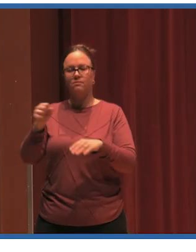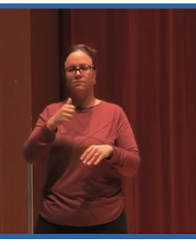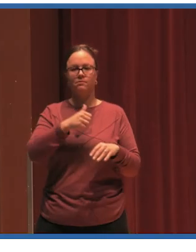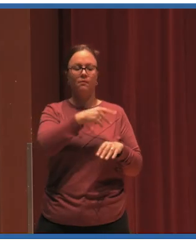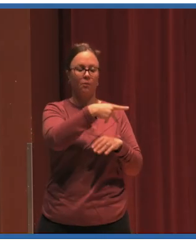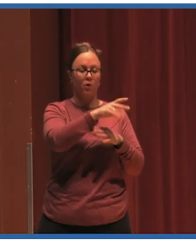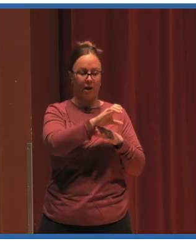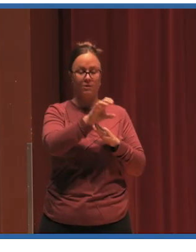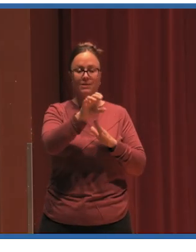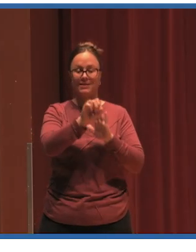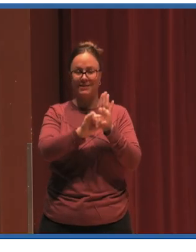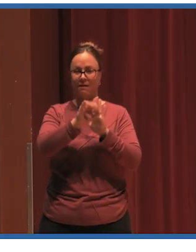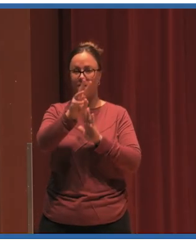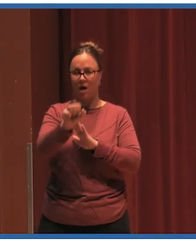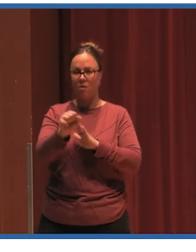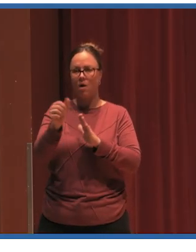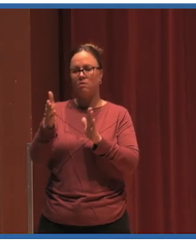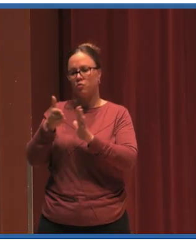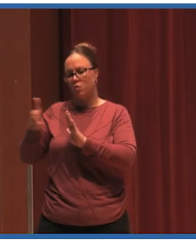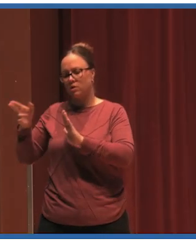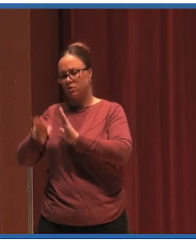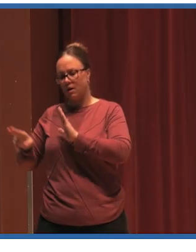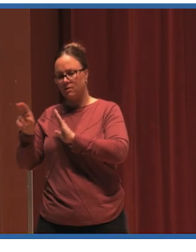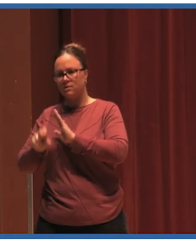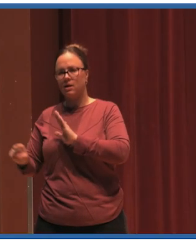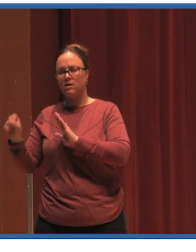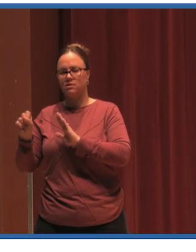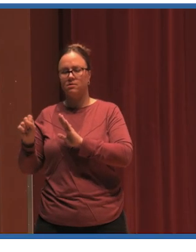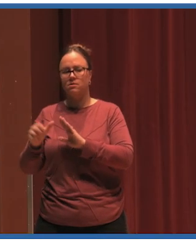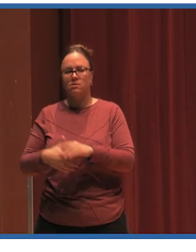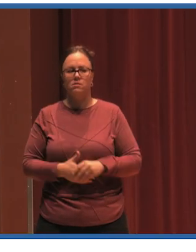to the state of Iowa and to the rest of the United States.